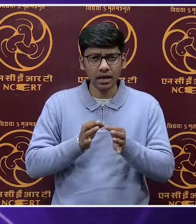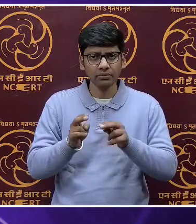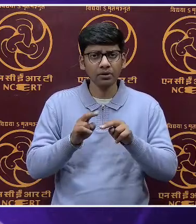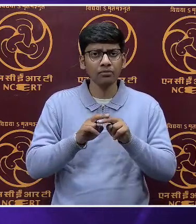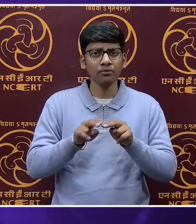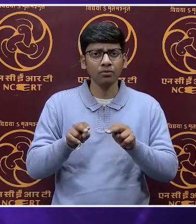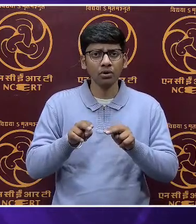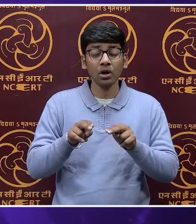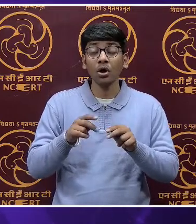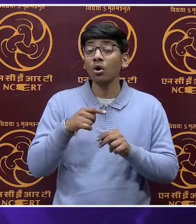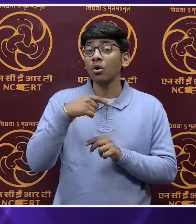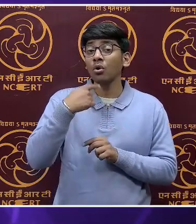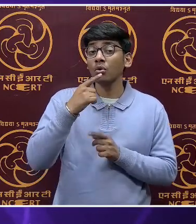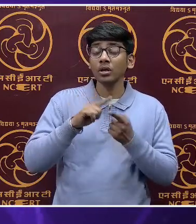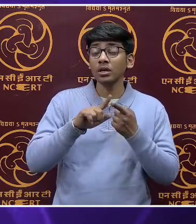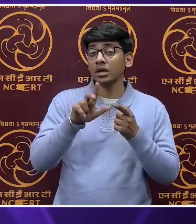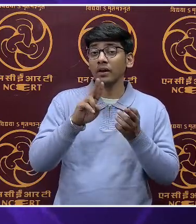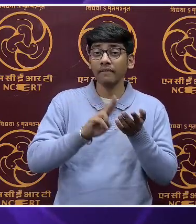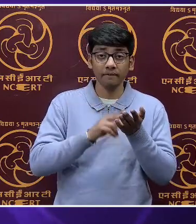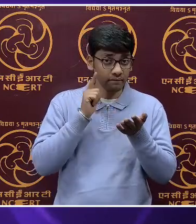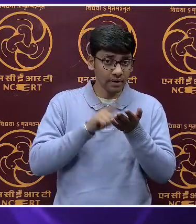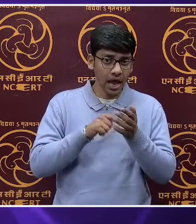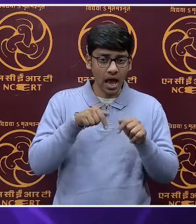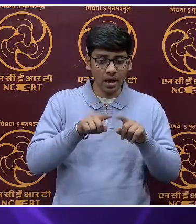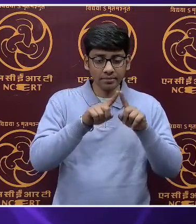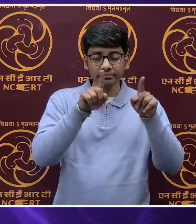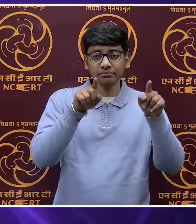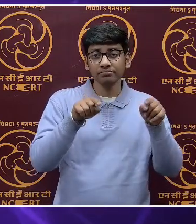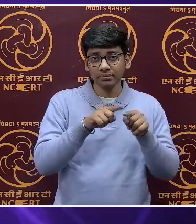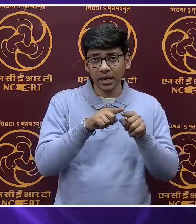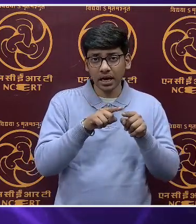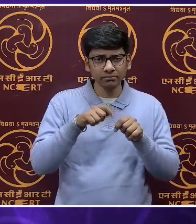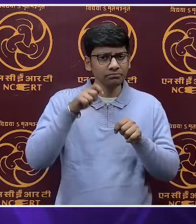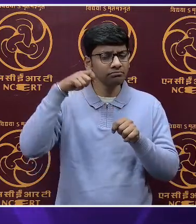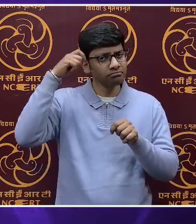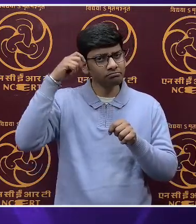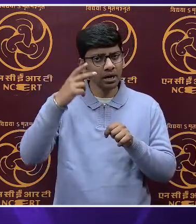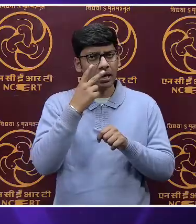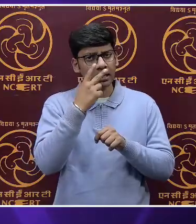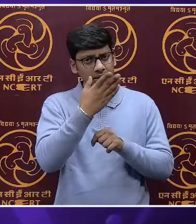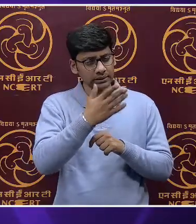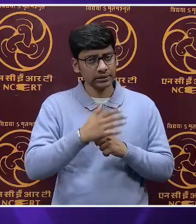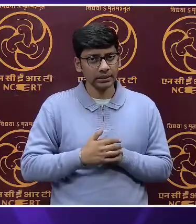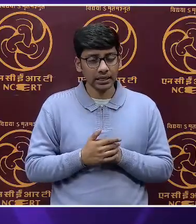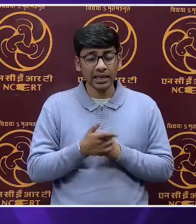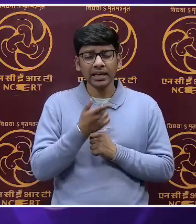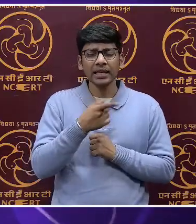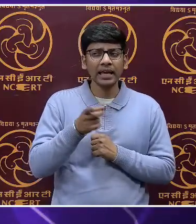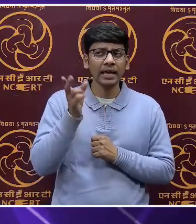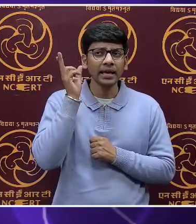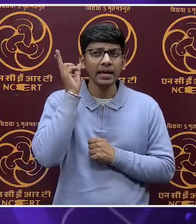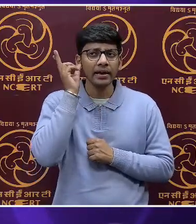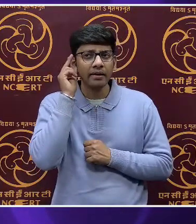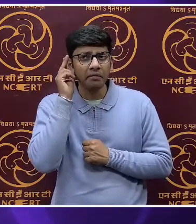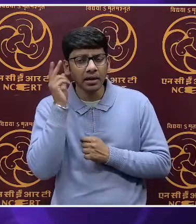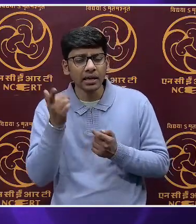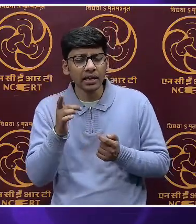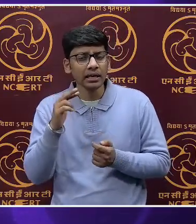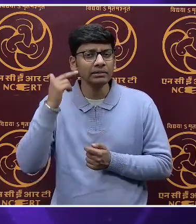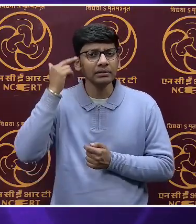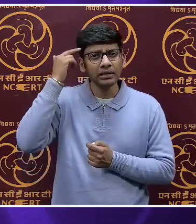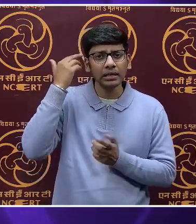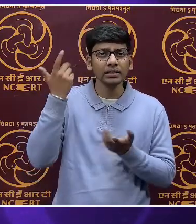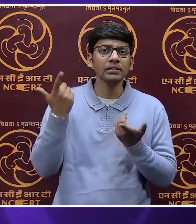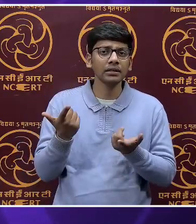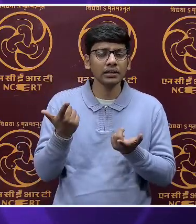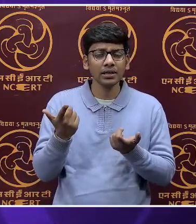out who Evelyn is through our animated comic strip journey. And also why she is not hearing the music but feeling the music. Yes,